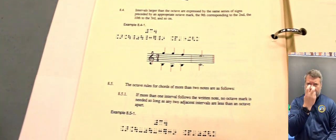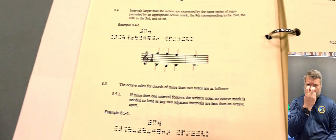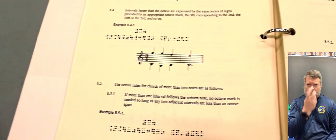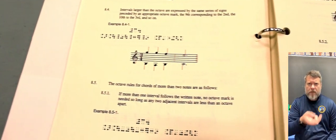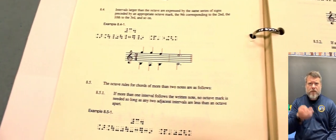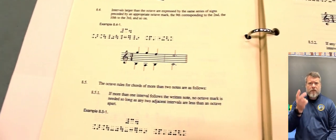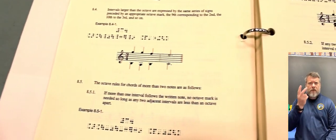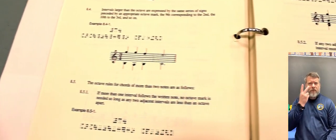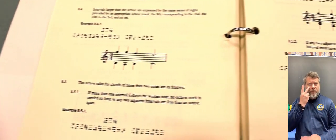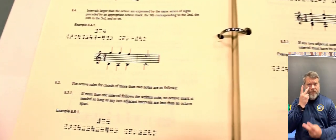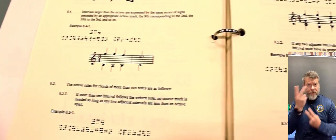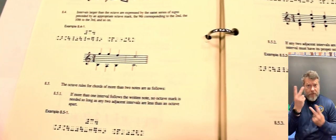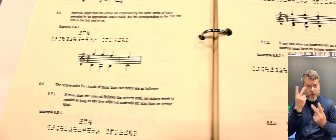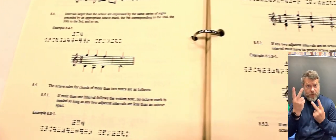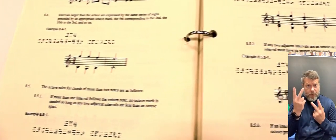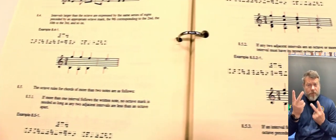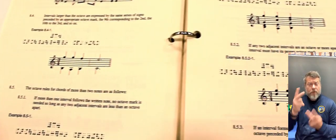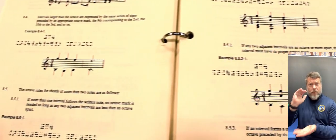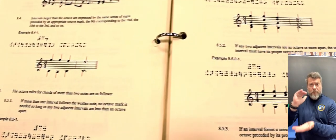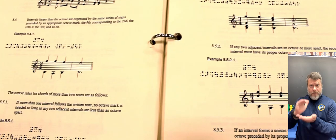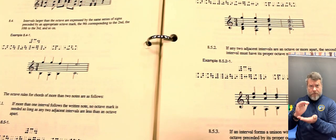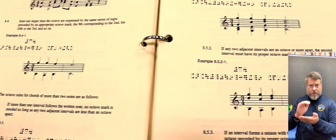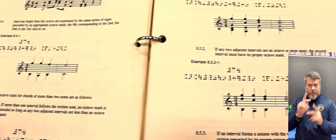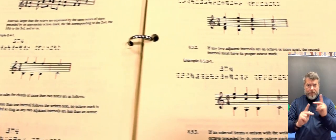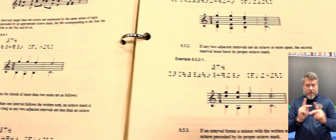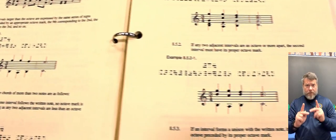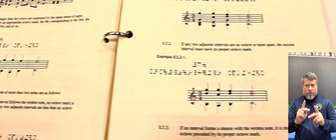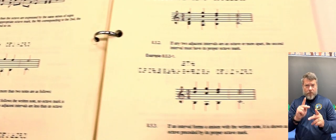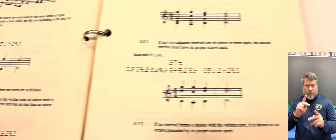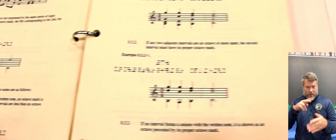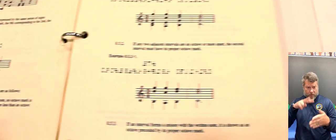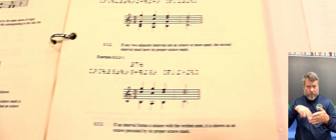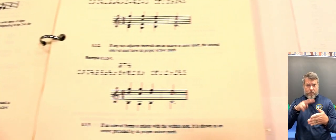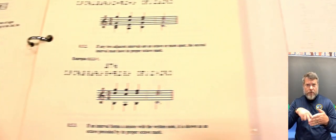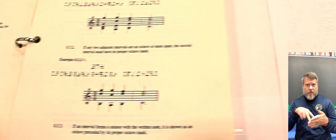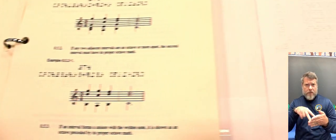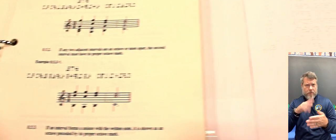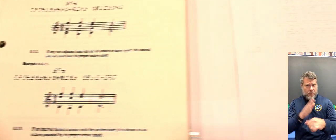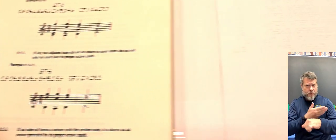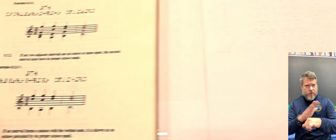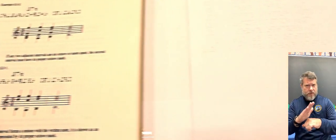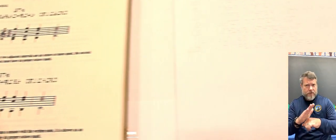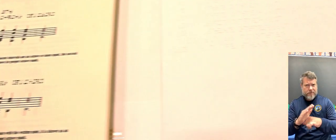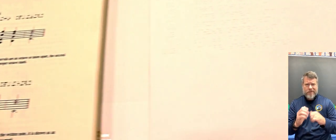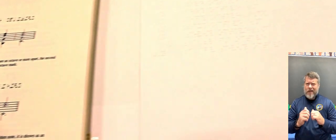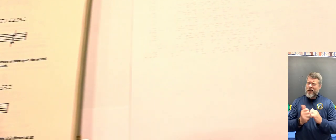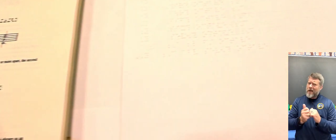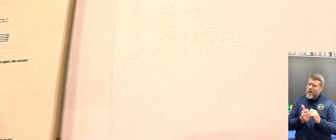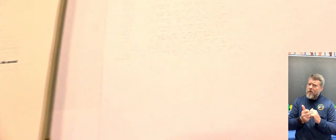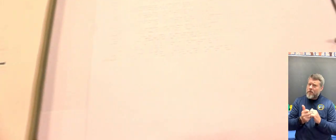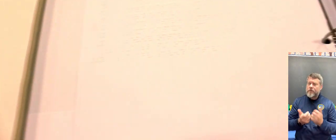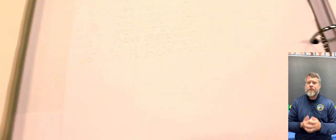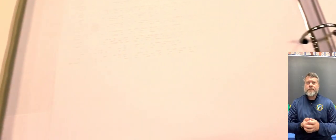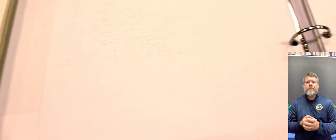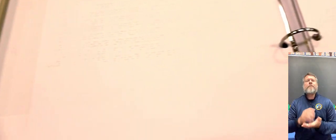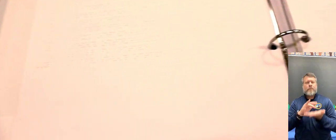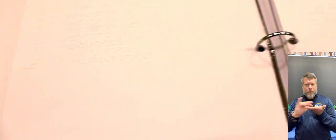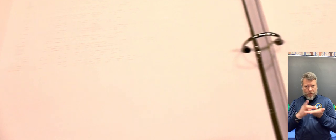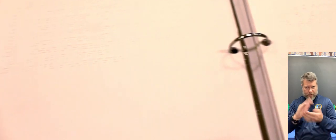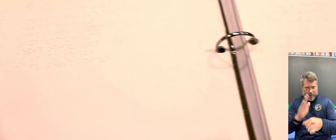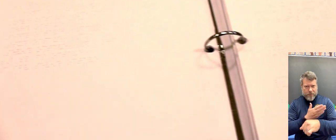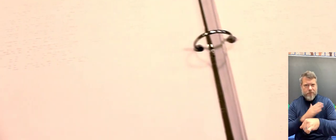Have you ever wondered how blind or visually impaired people read music? They can read it by using Braille